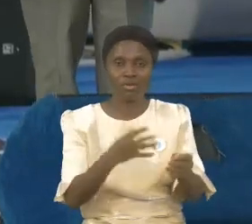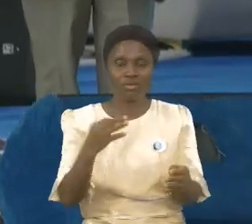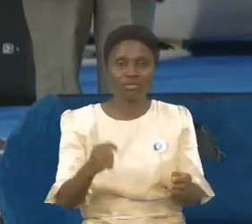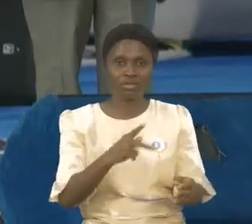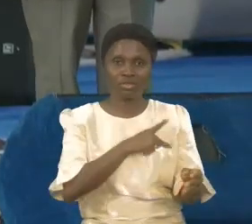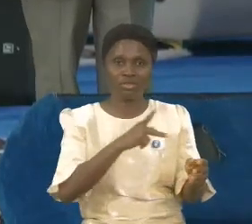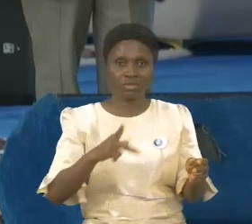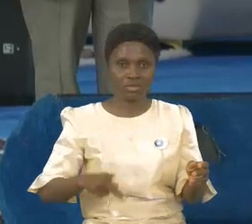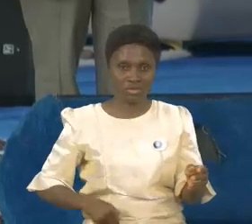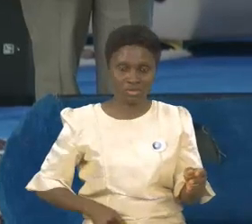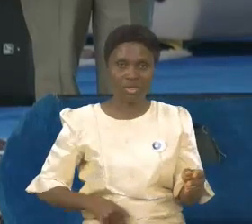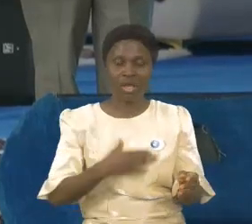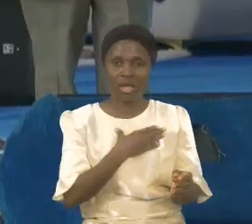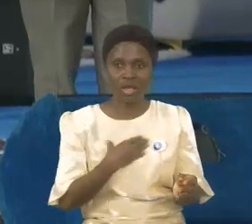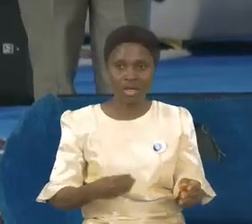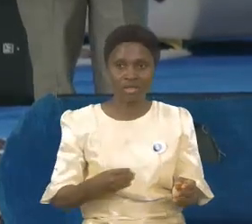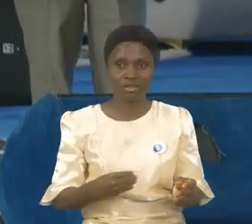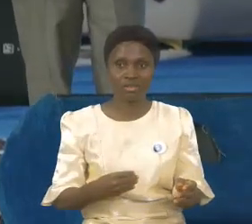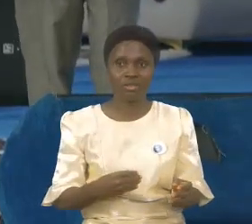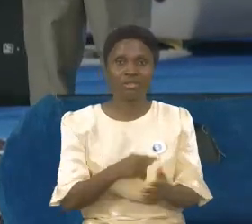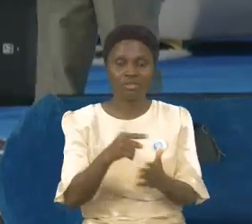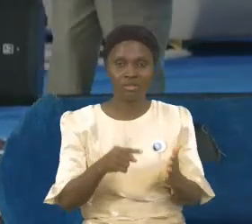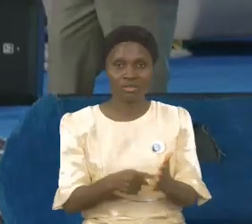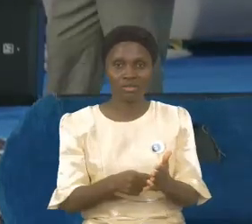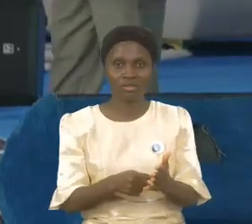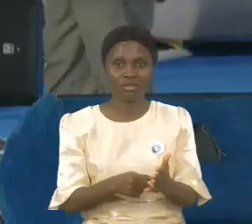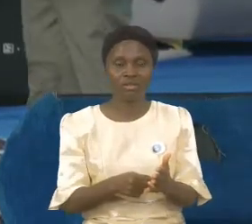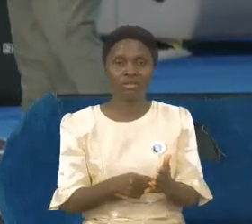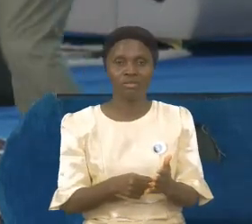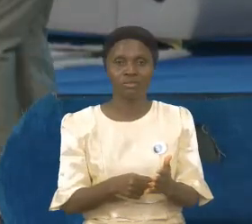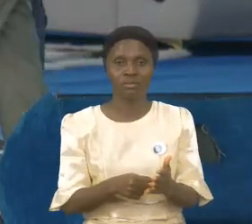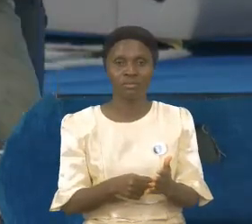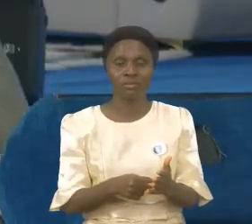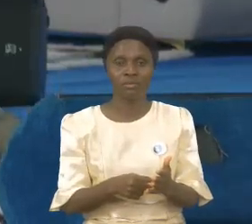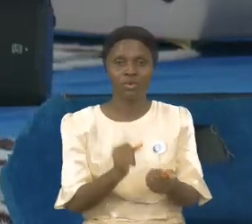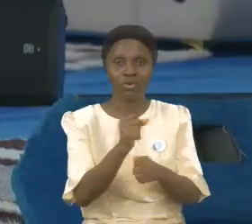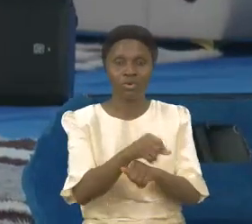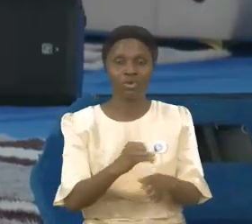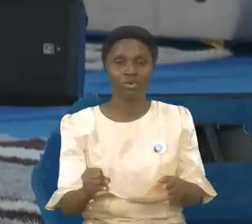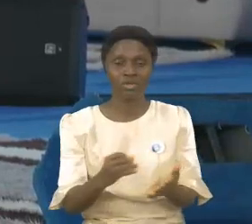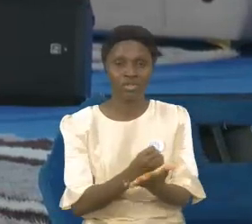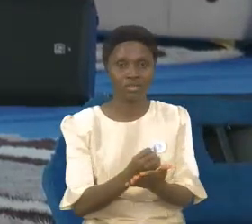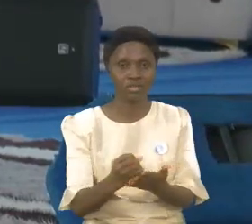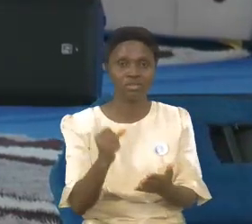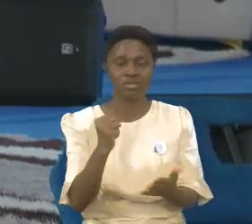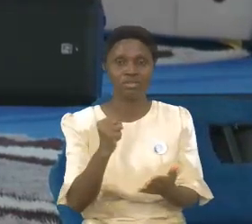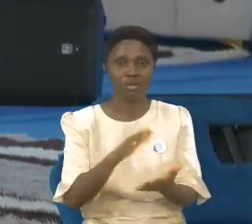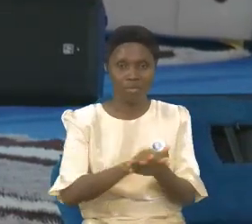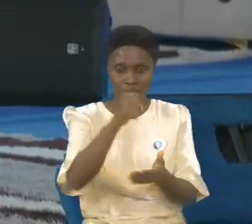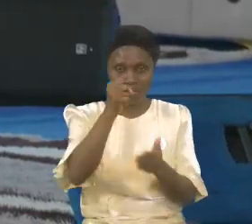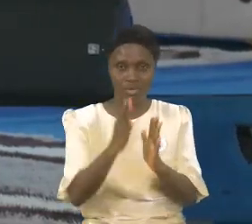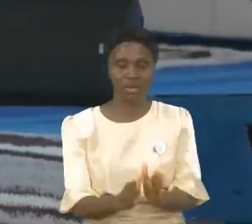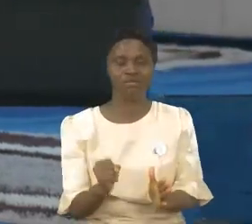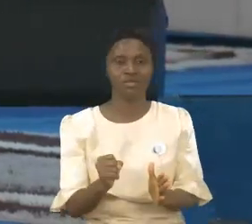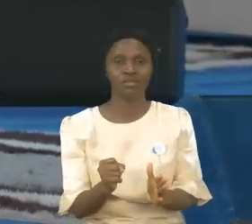about his to his conquering saints. Three things we're looking at in chapter 7 today. We're looking